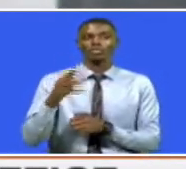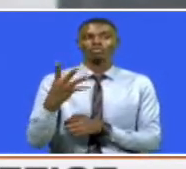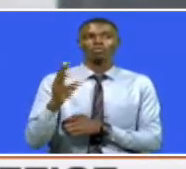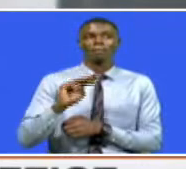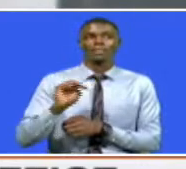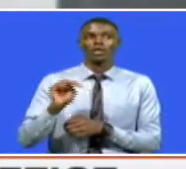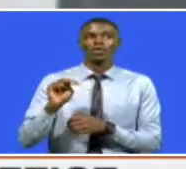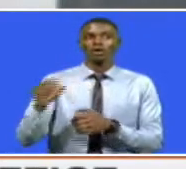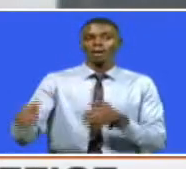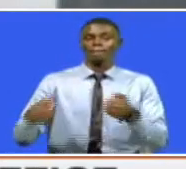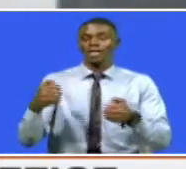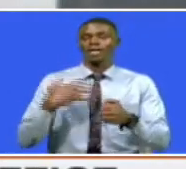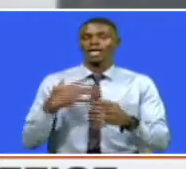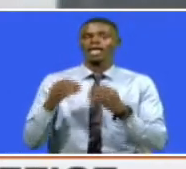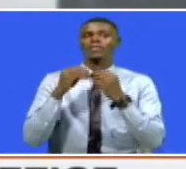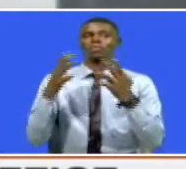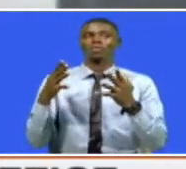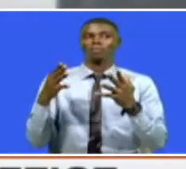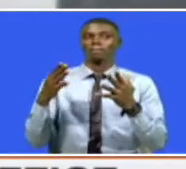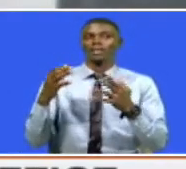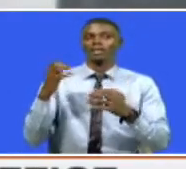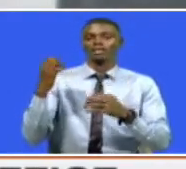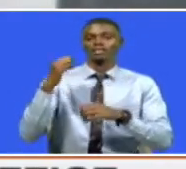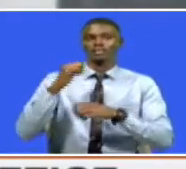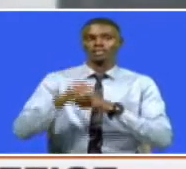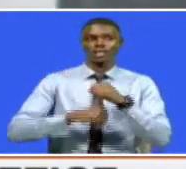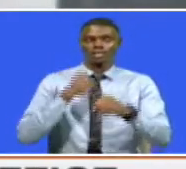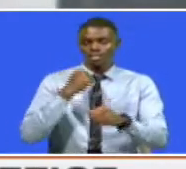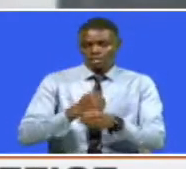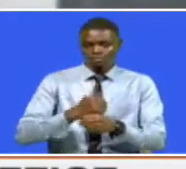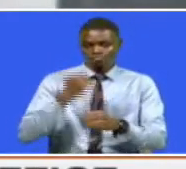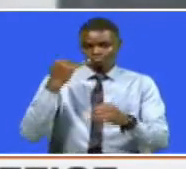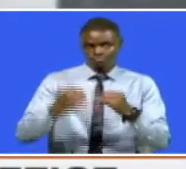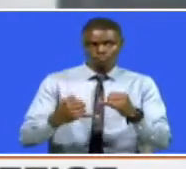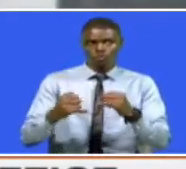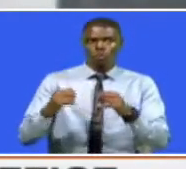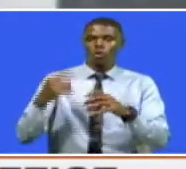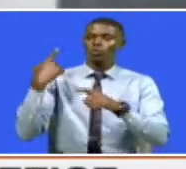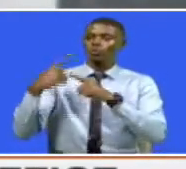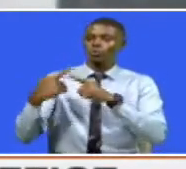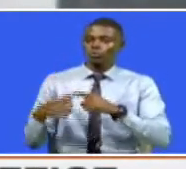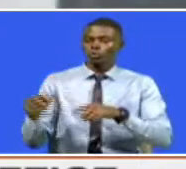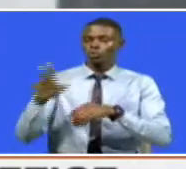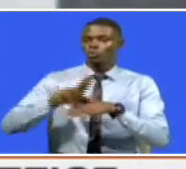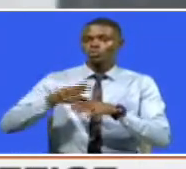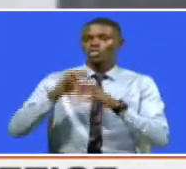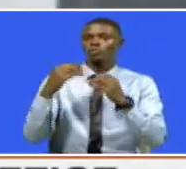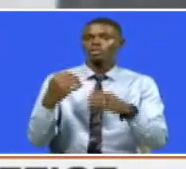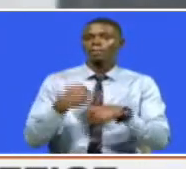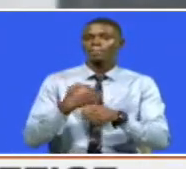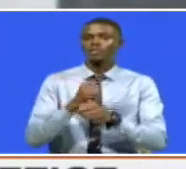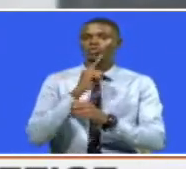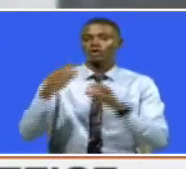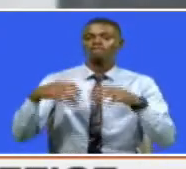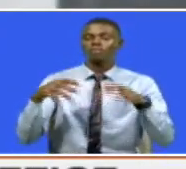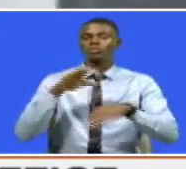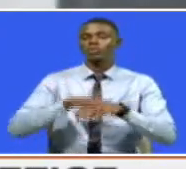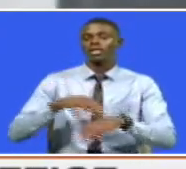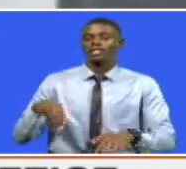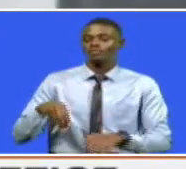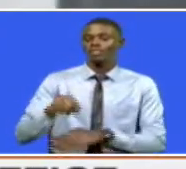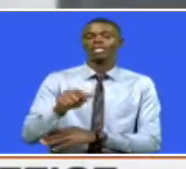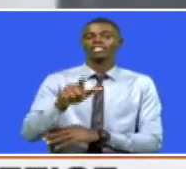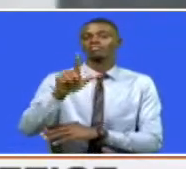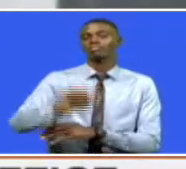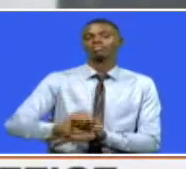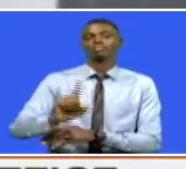month. Yeah. And more to come by the end of the year. Yes. How much in total is being spent to make sure that farmers are getting the fertilizer at this